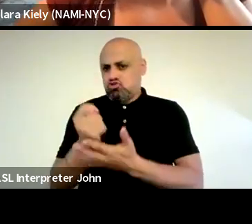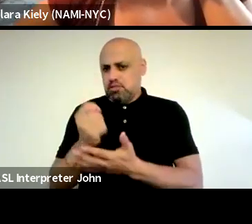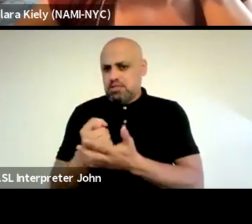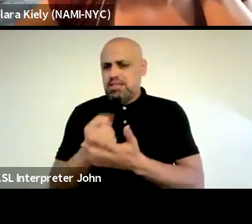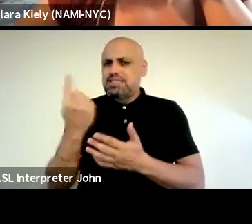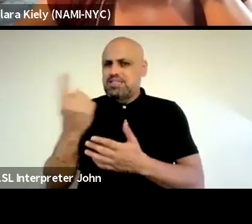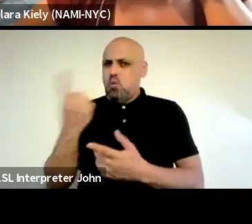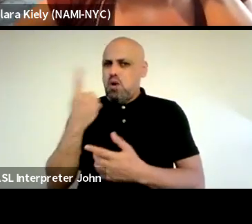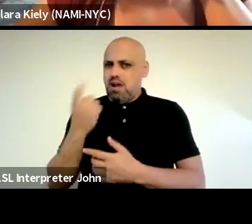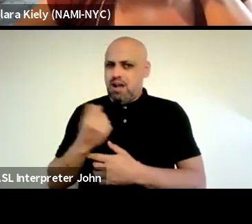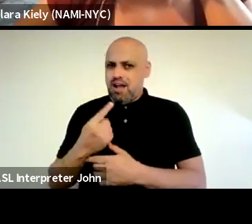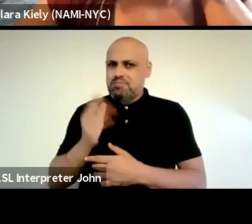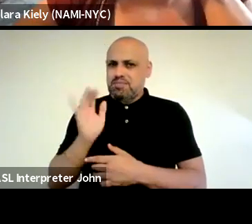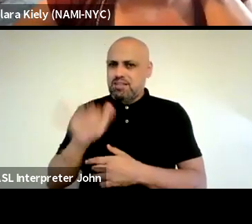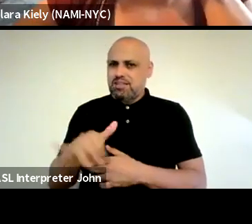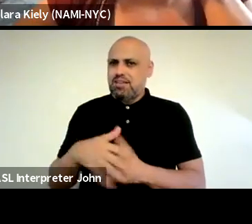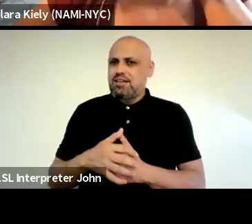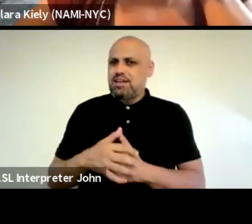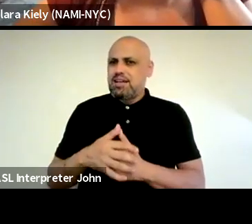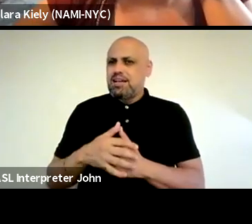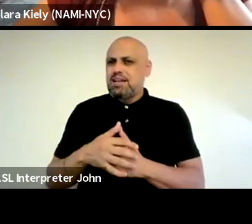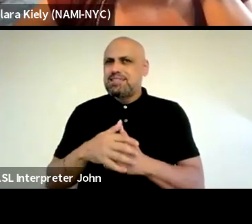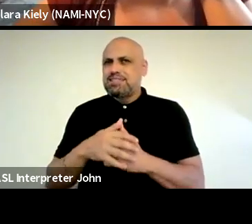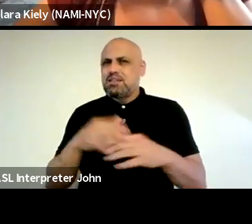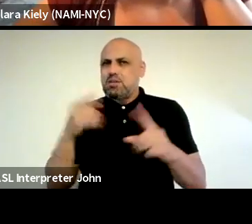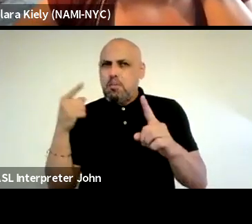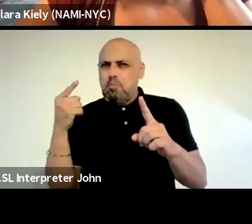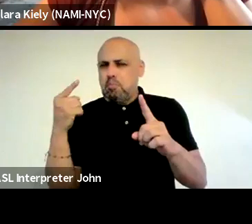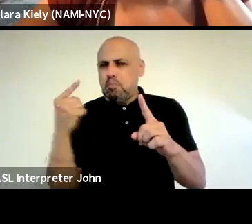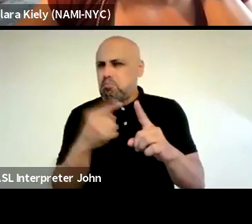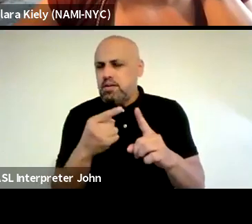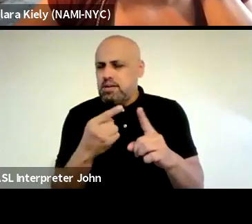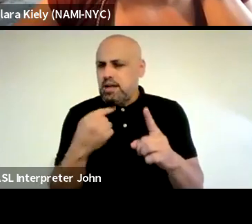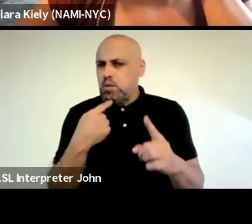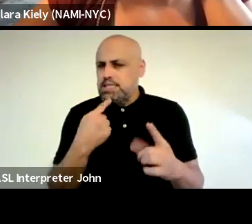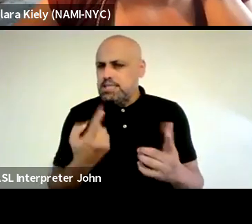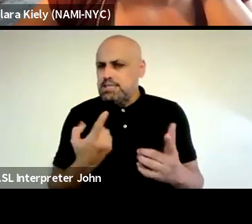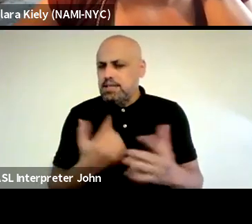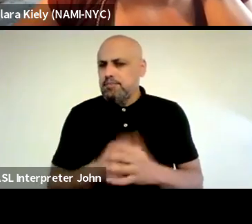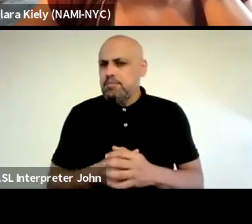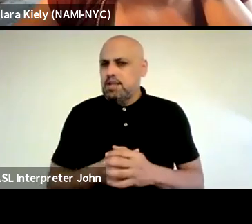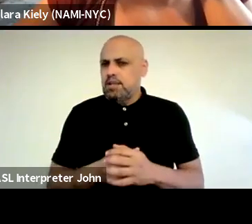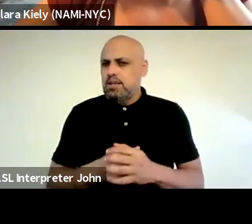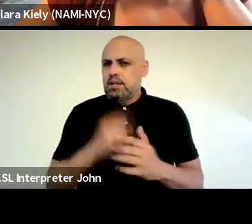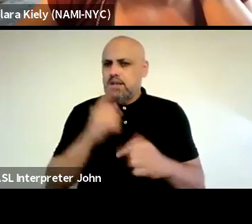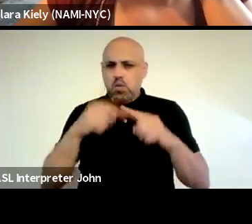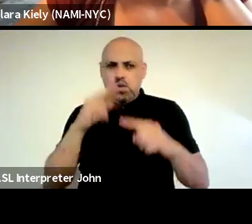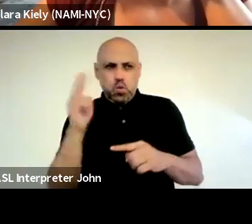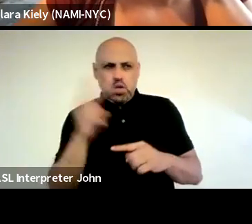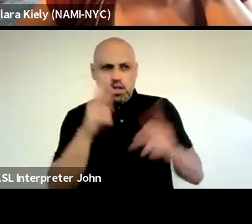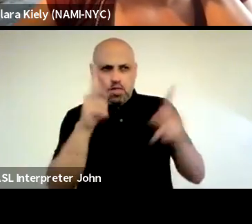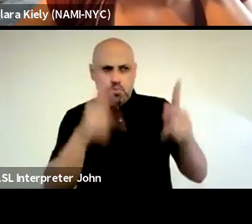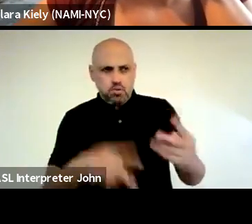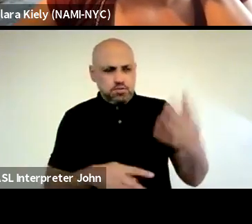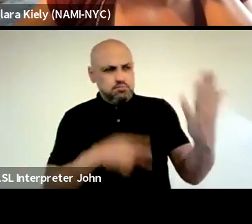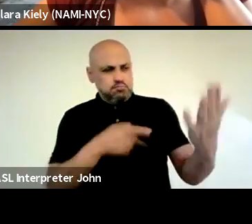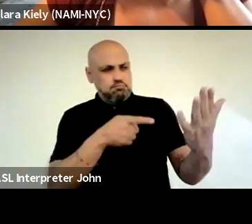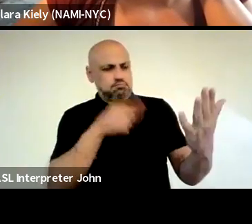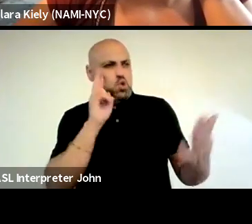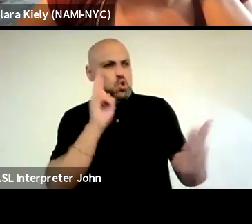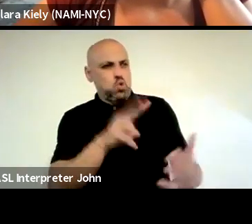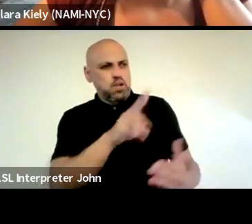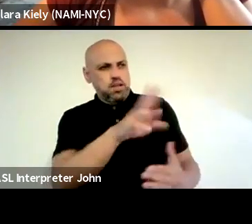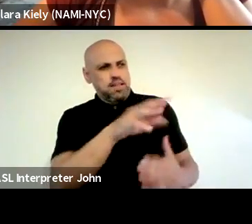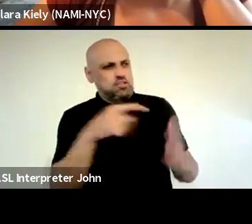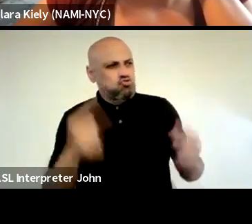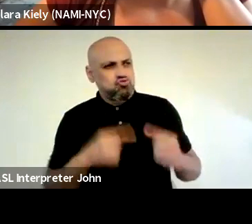question, and the sort of bottom line I would say is, you look at the person in front of you and you look at what they're